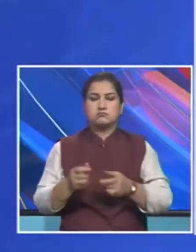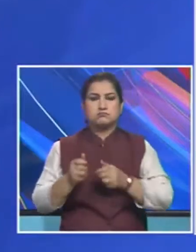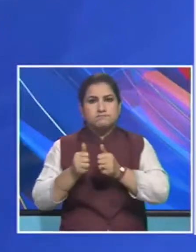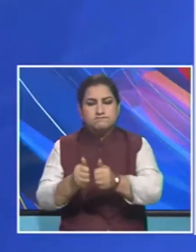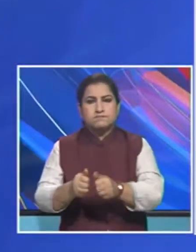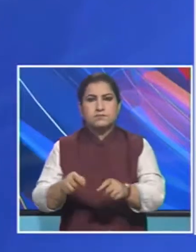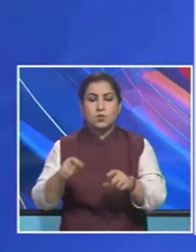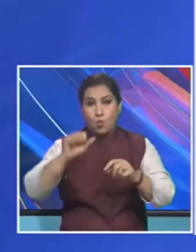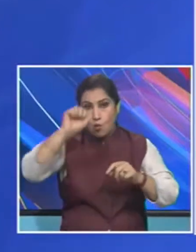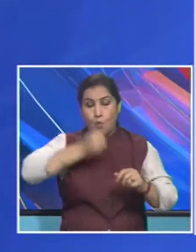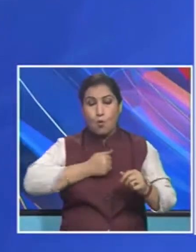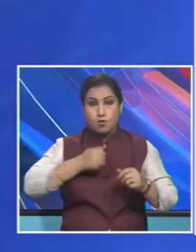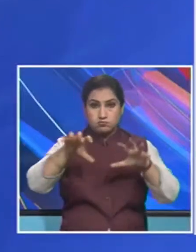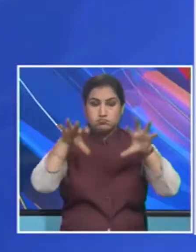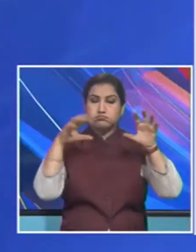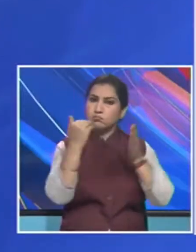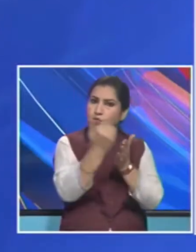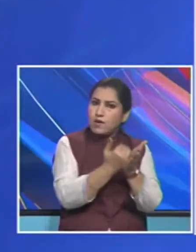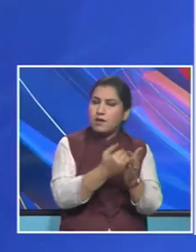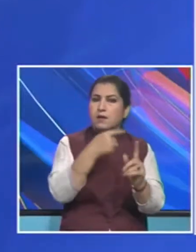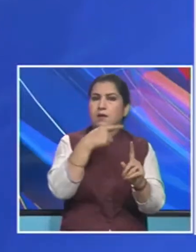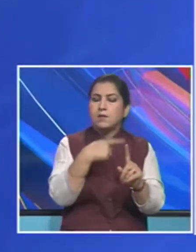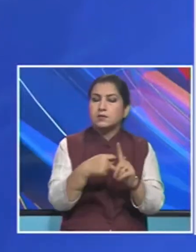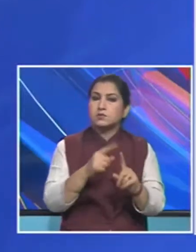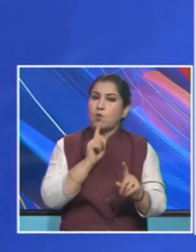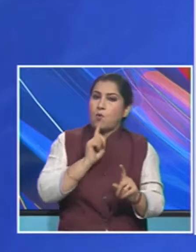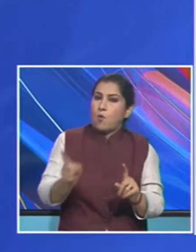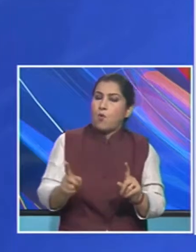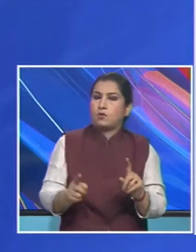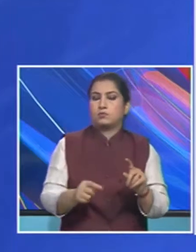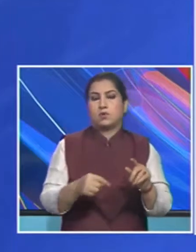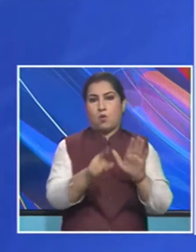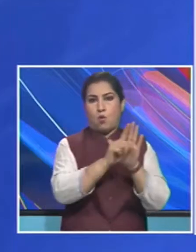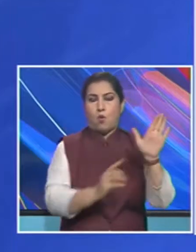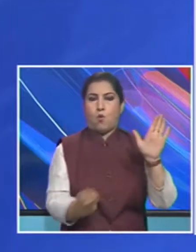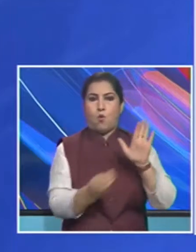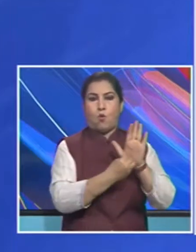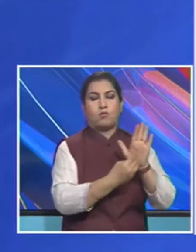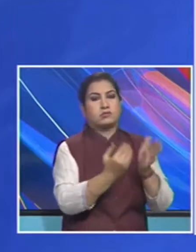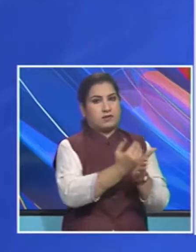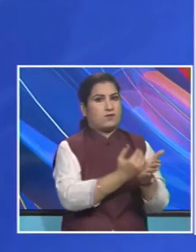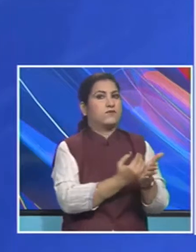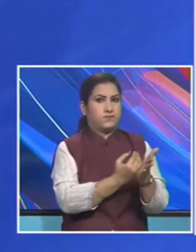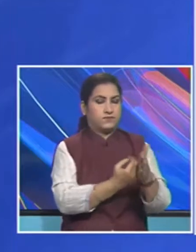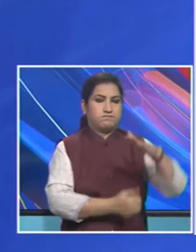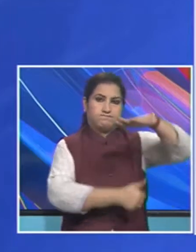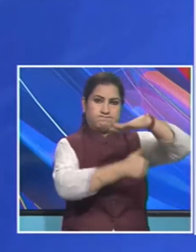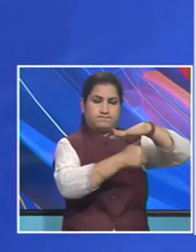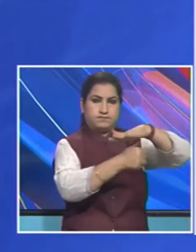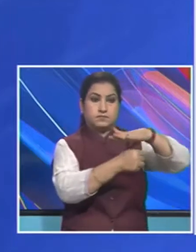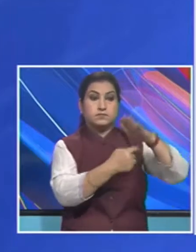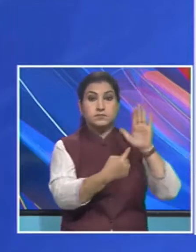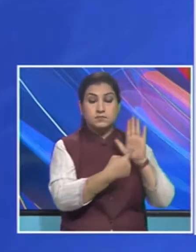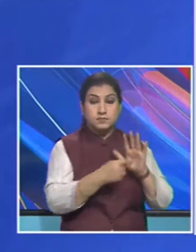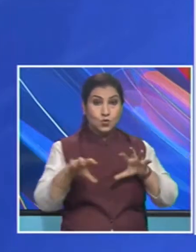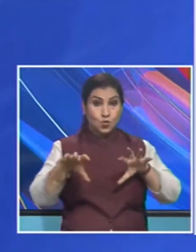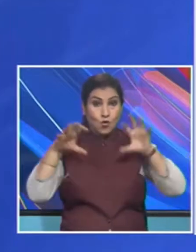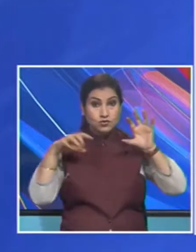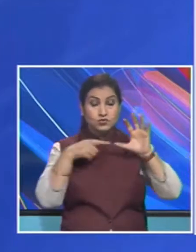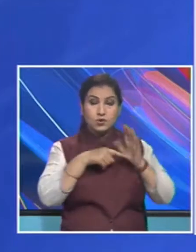and protect the Constitution and its rule of law. The Constitution, which is the